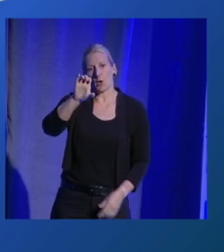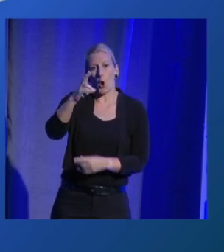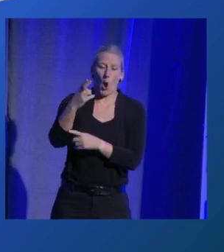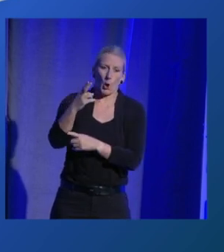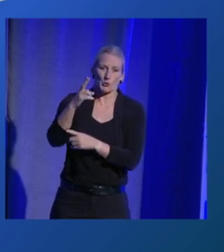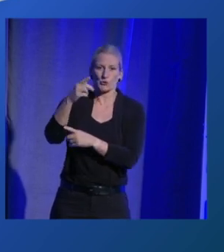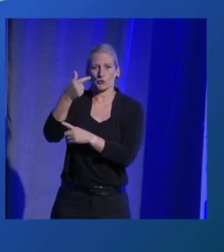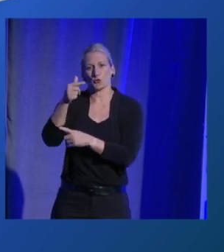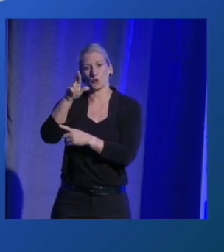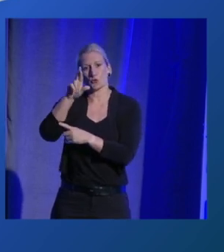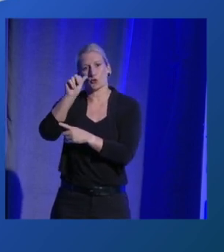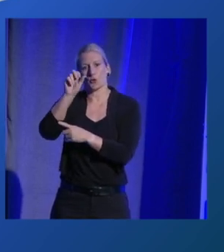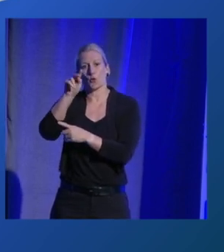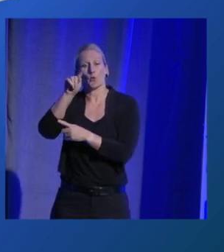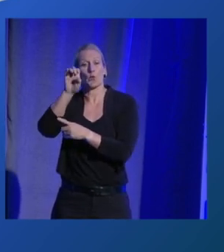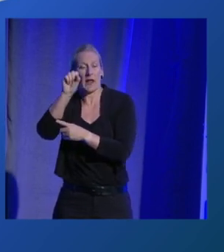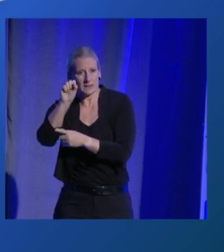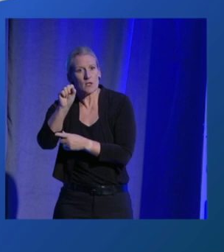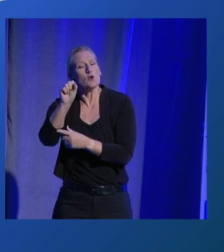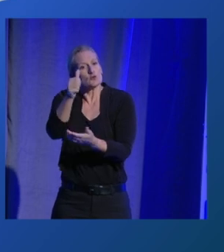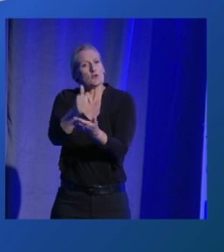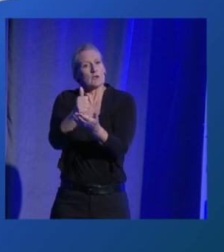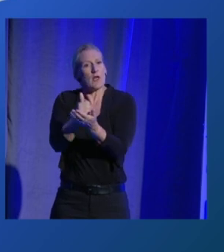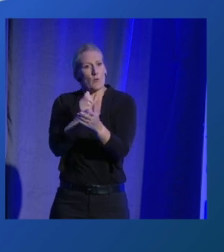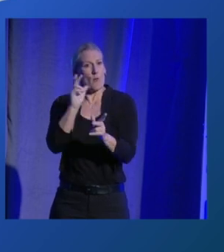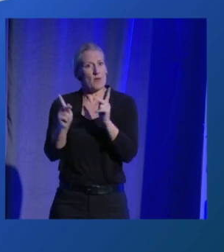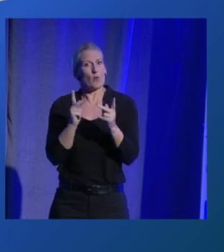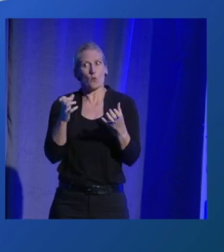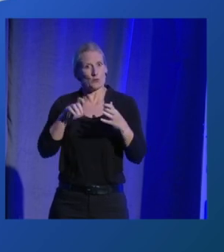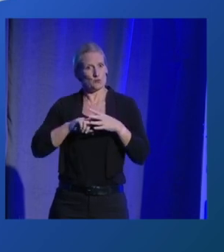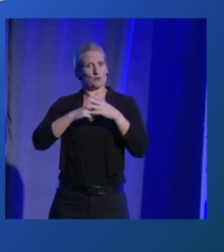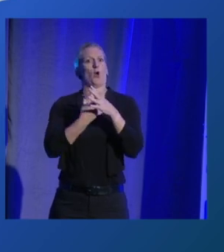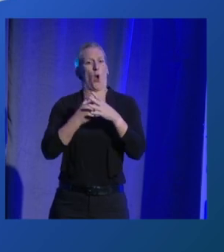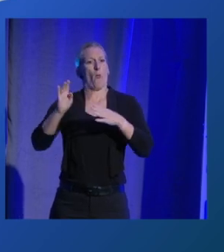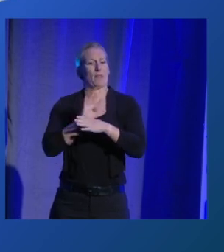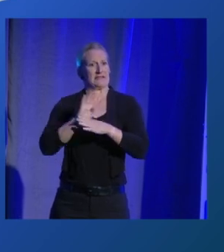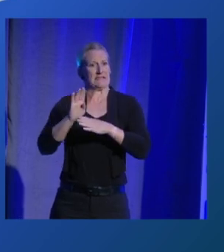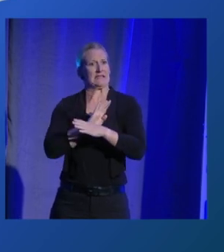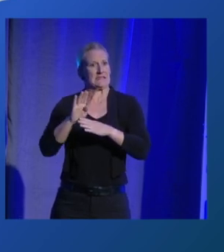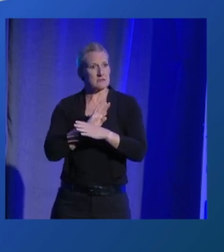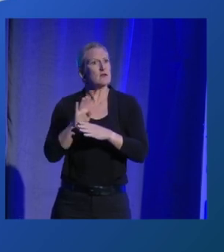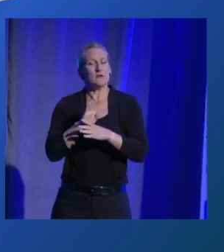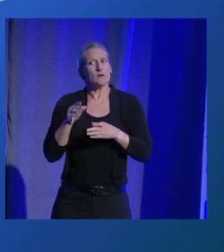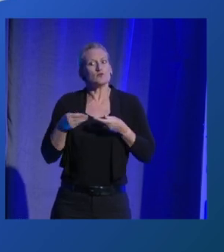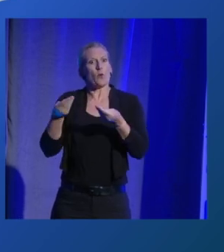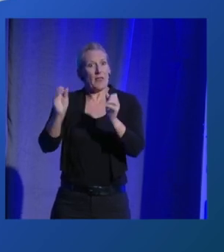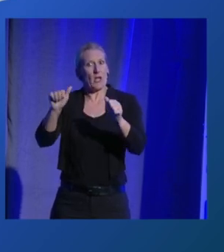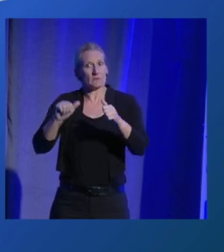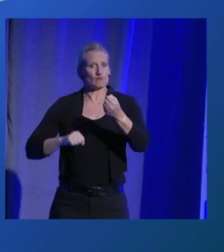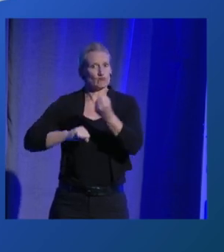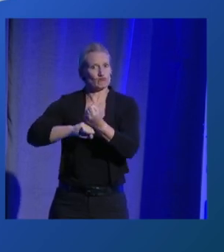entrepreneurs to help build the future economy in St Louis let's welcome Miss